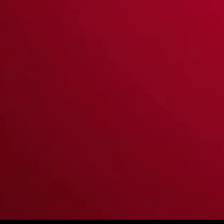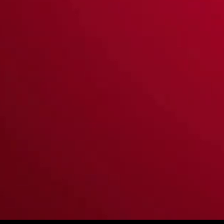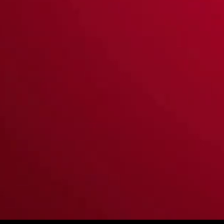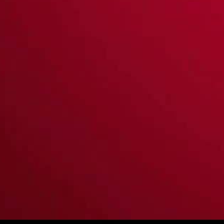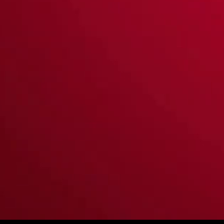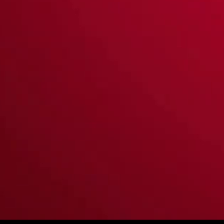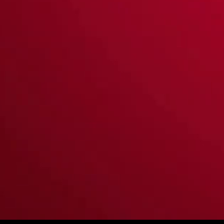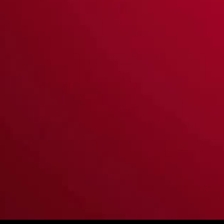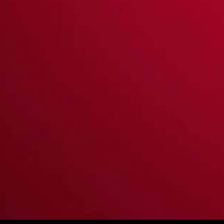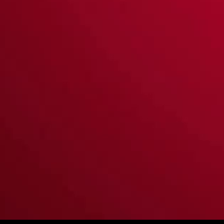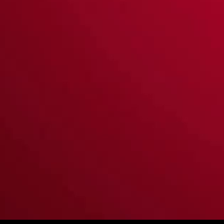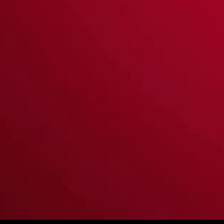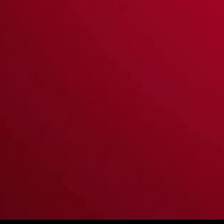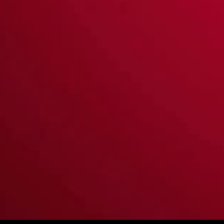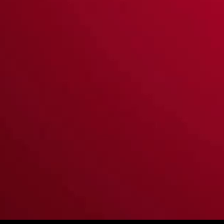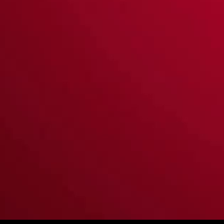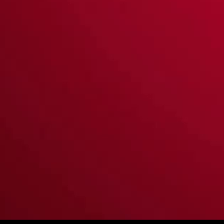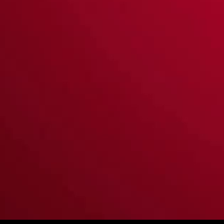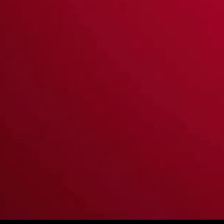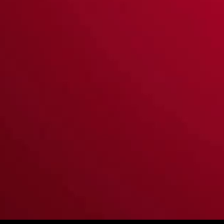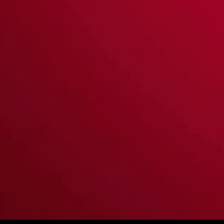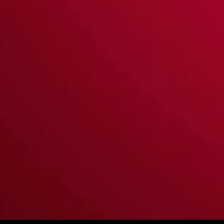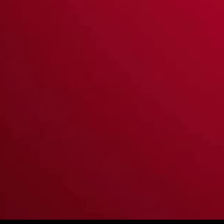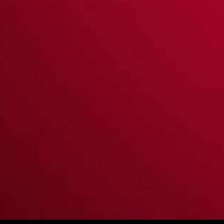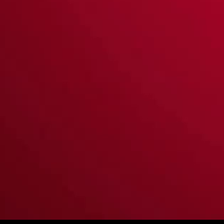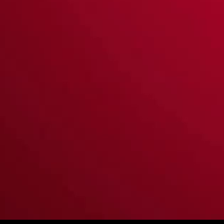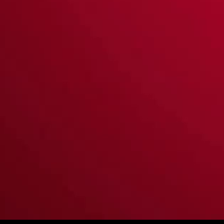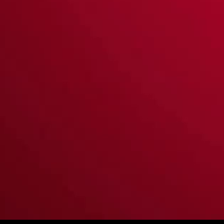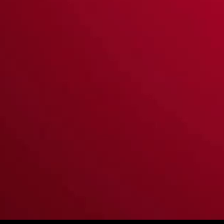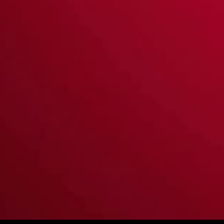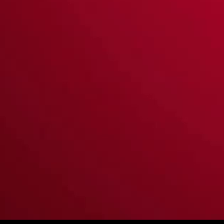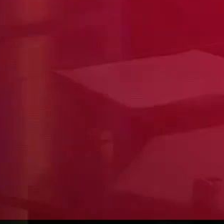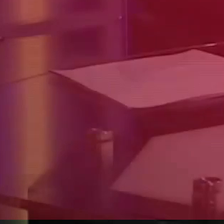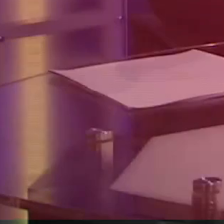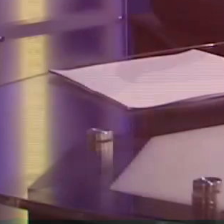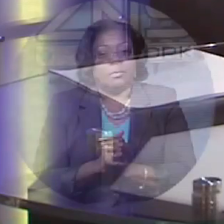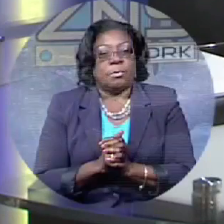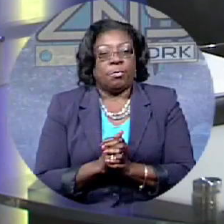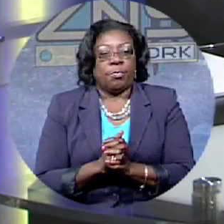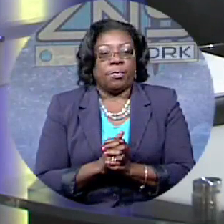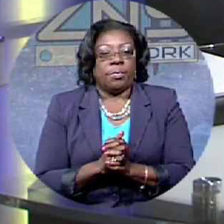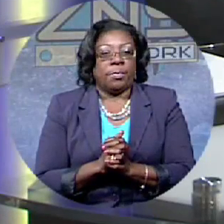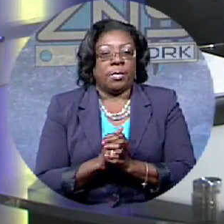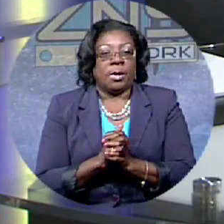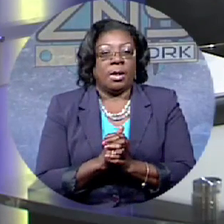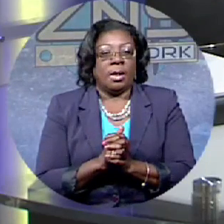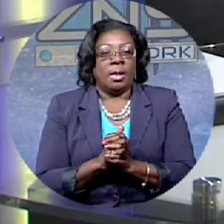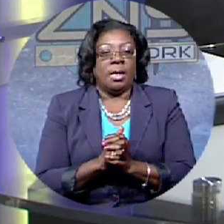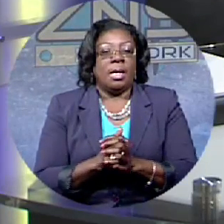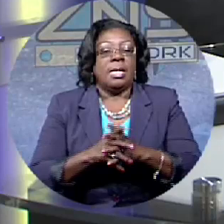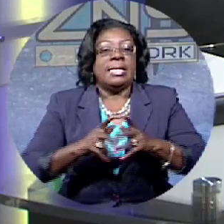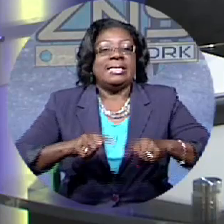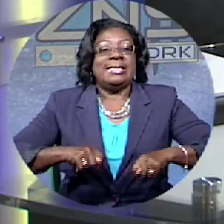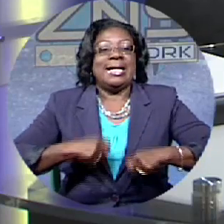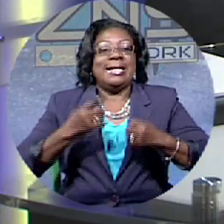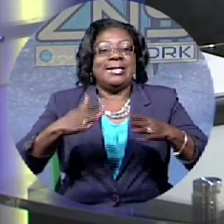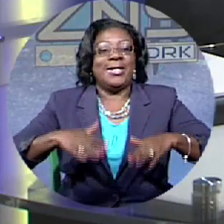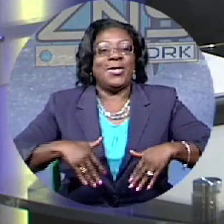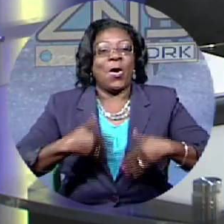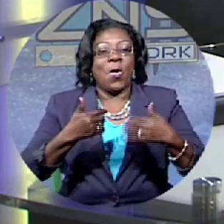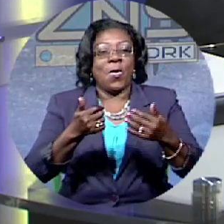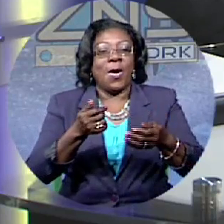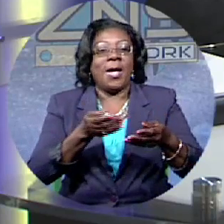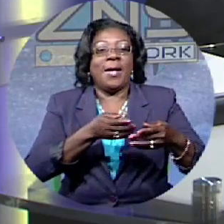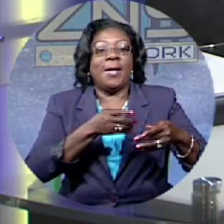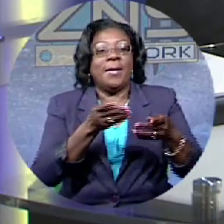portion of the news brought to you by McDonald's. McDonald's, I'm loving it. Talented young performers from throughout the country